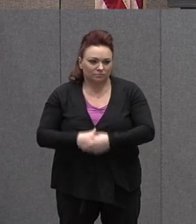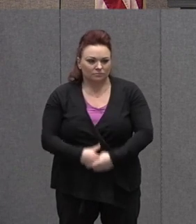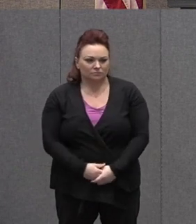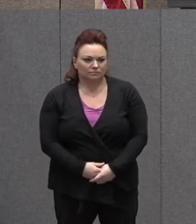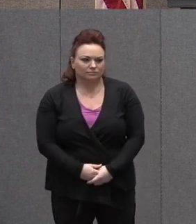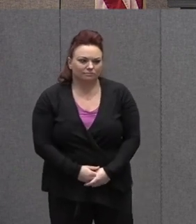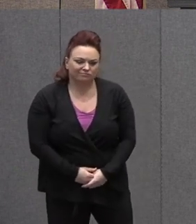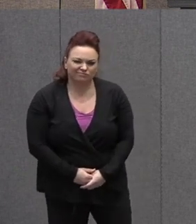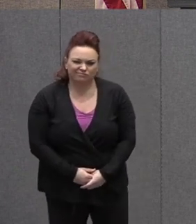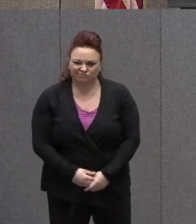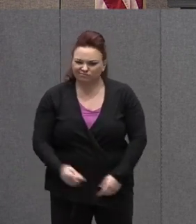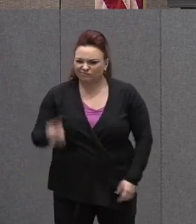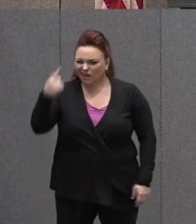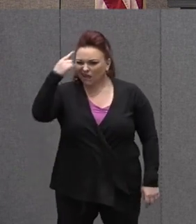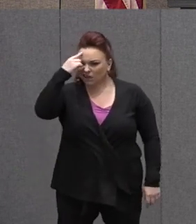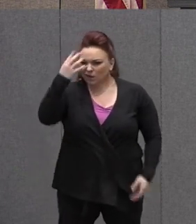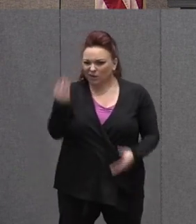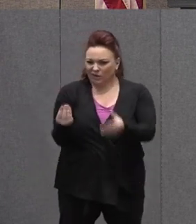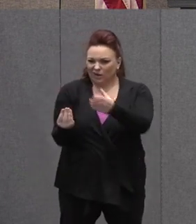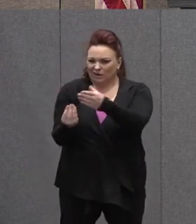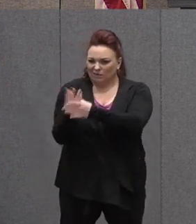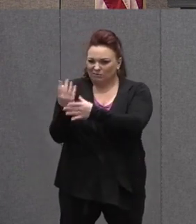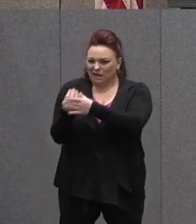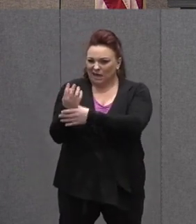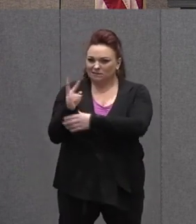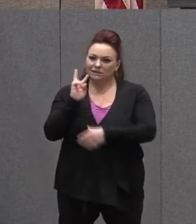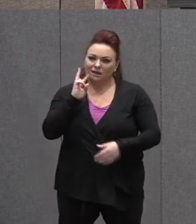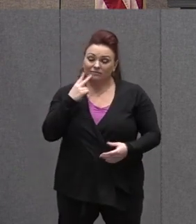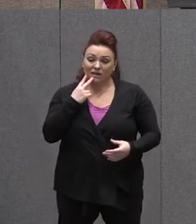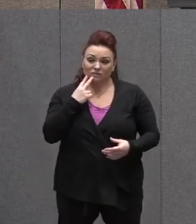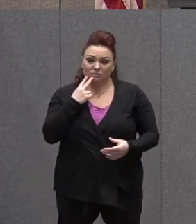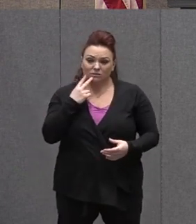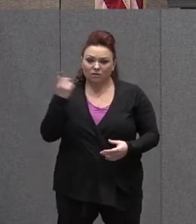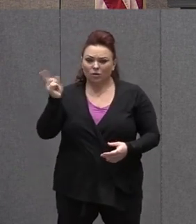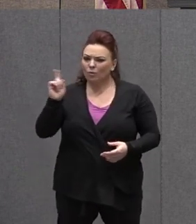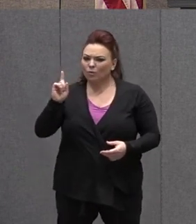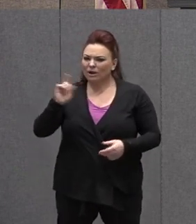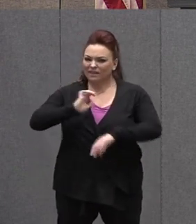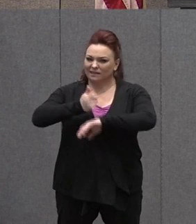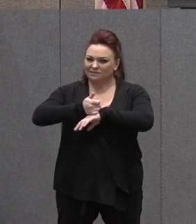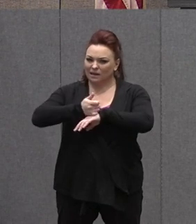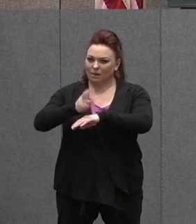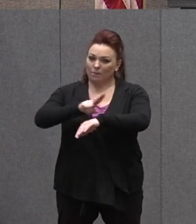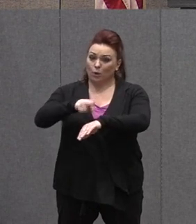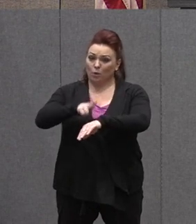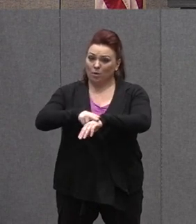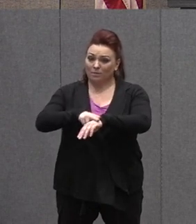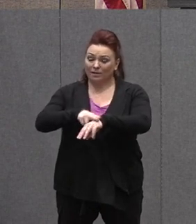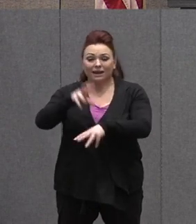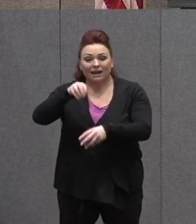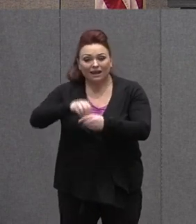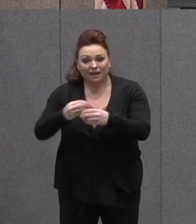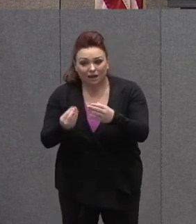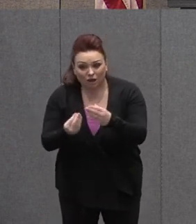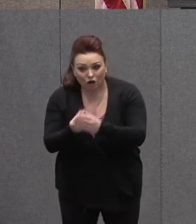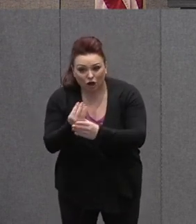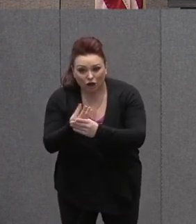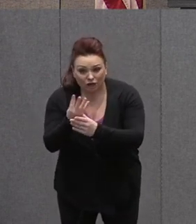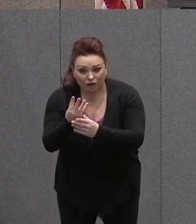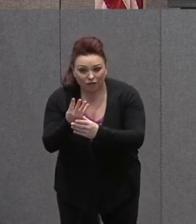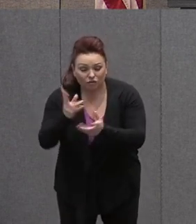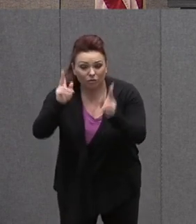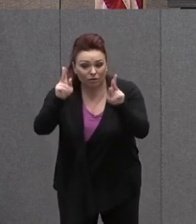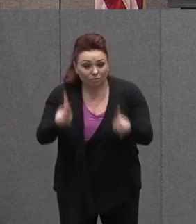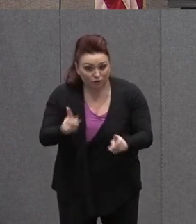I know that plants and vegetables belong in a garden, so the person who takes care of those would be a